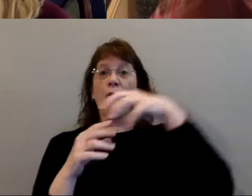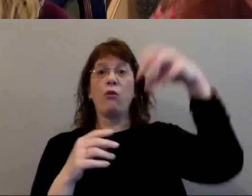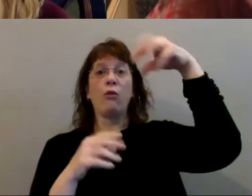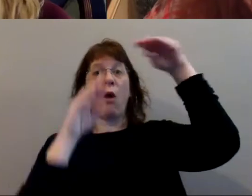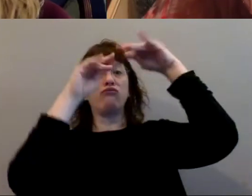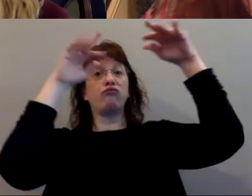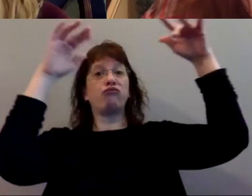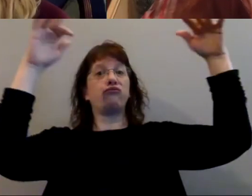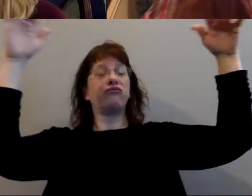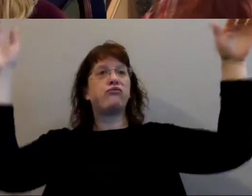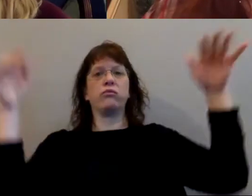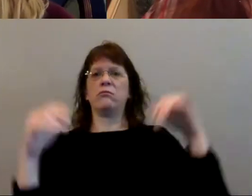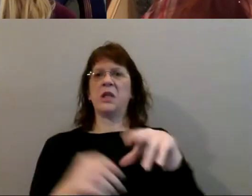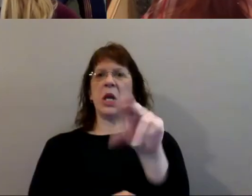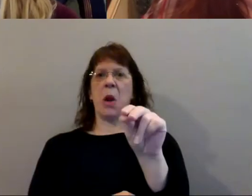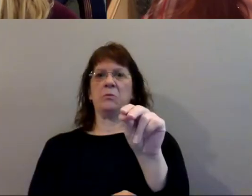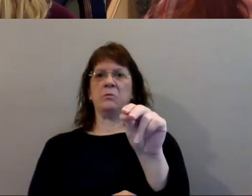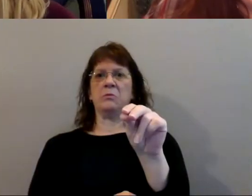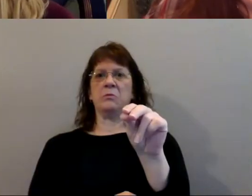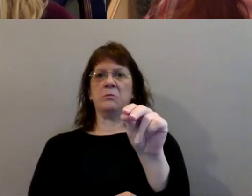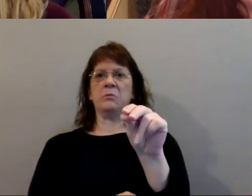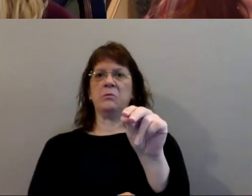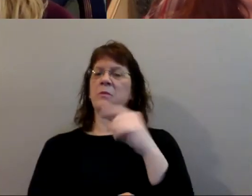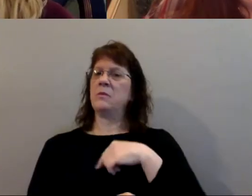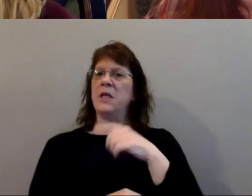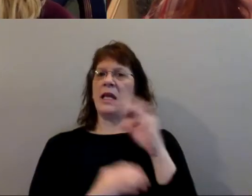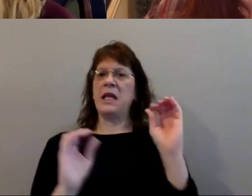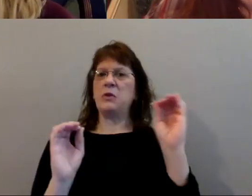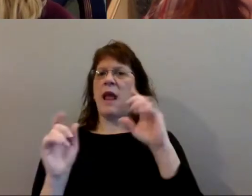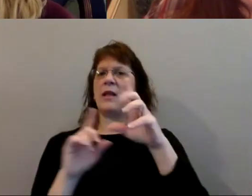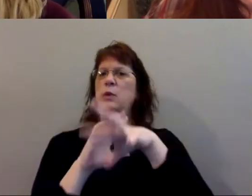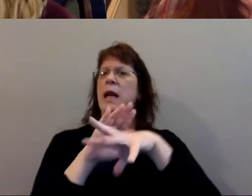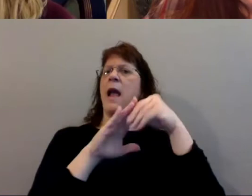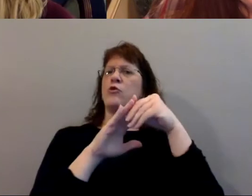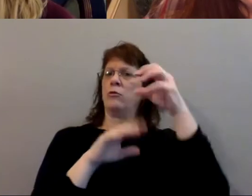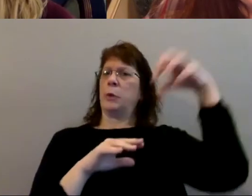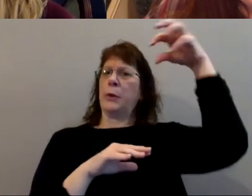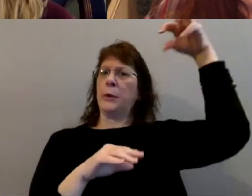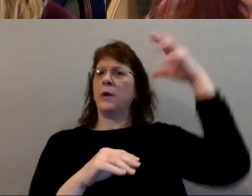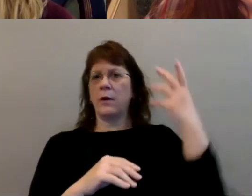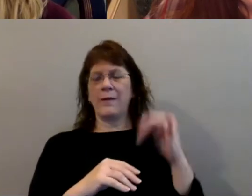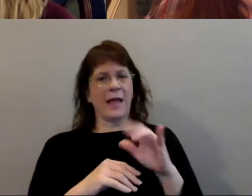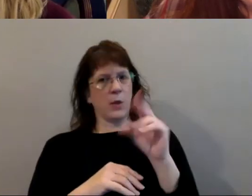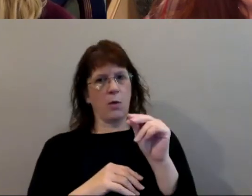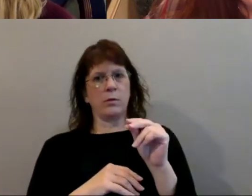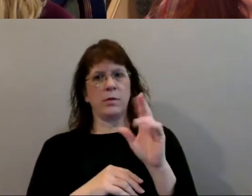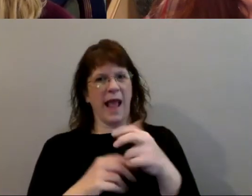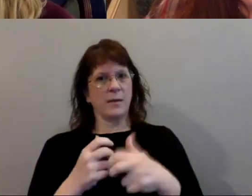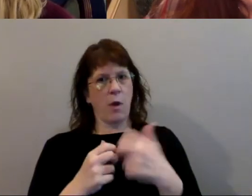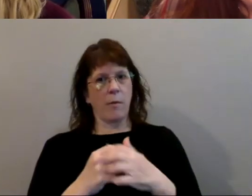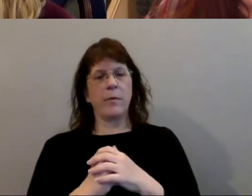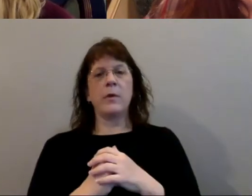burning, that's a no. I think that's trouble. So yeah, I would